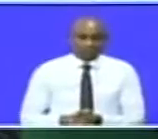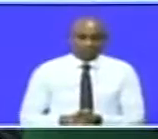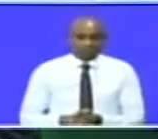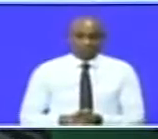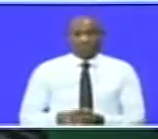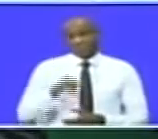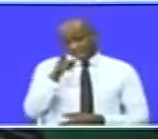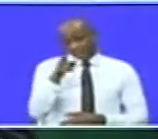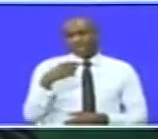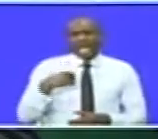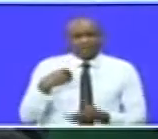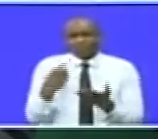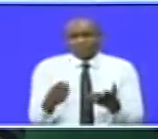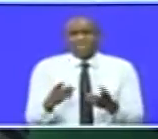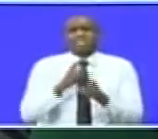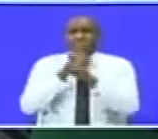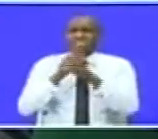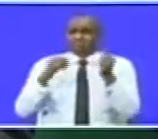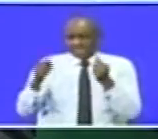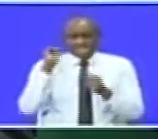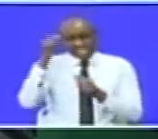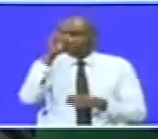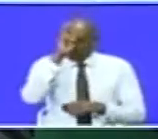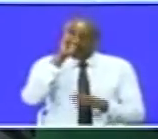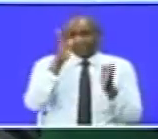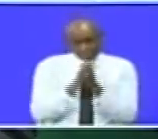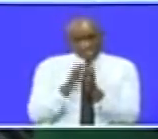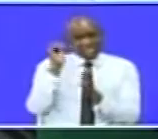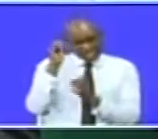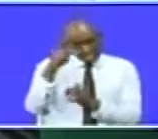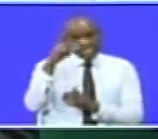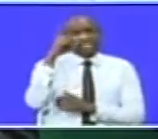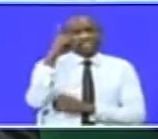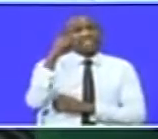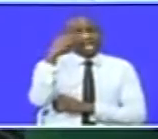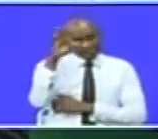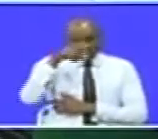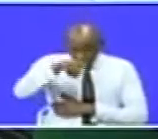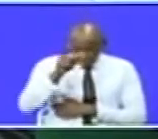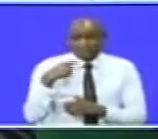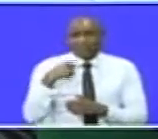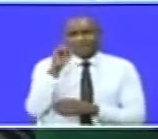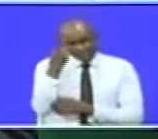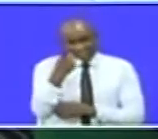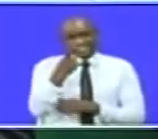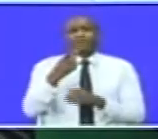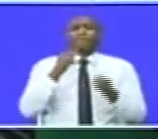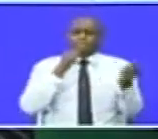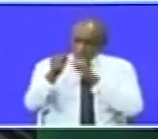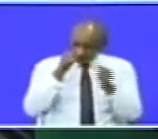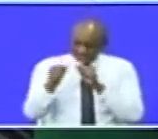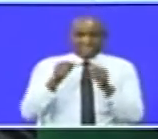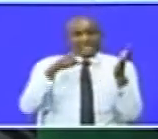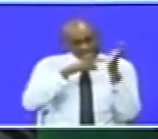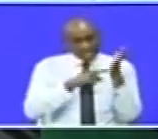Thank you, Lynn, for that piece. Now, the hostility between defending champions, Kenya Police, and also the Kenya Defense Forces remain in force as the first leg of the National Boxing League